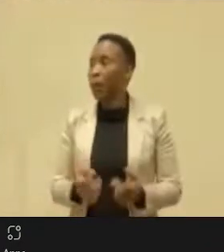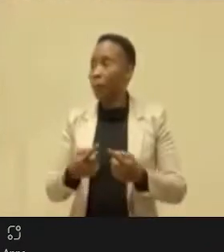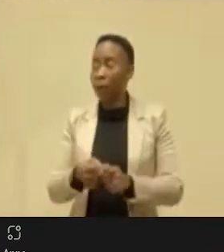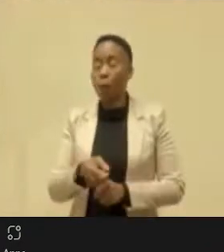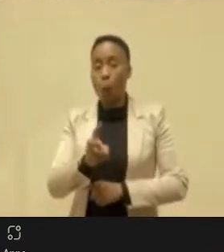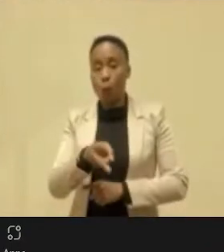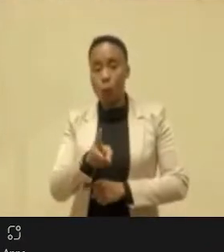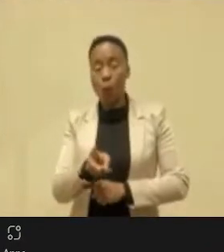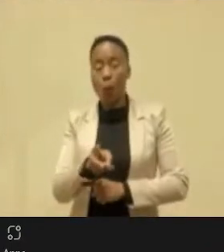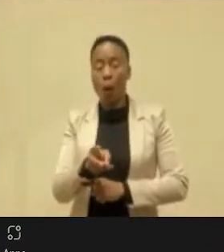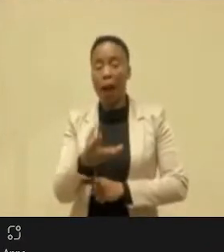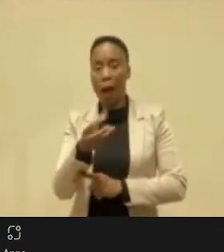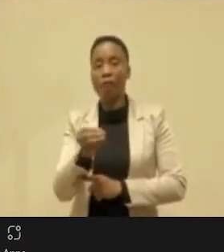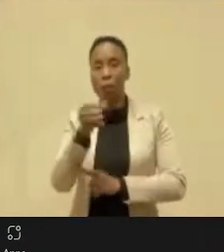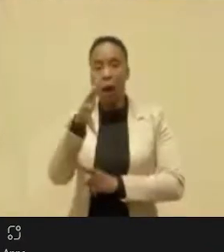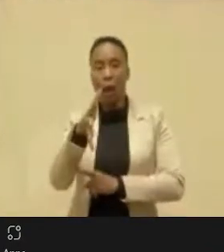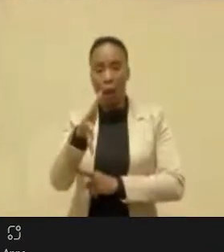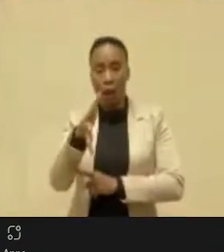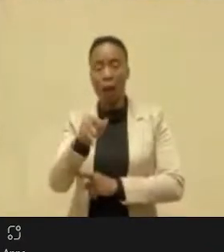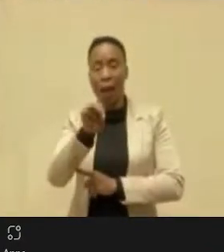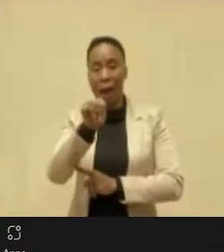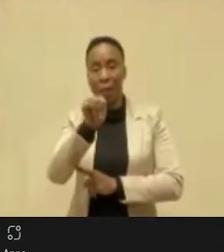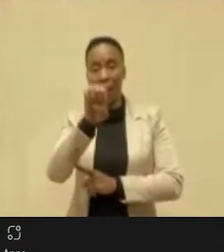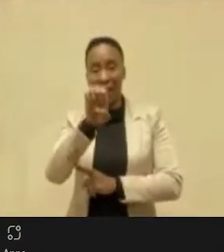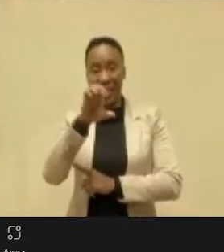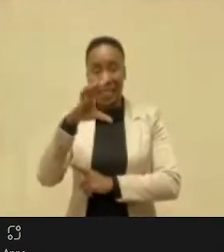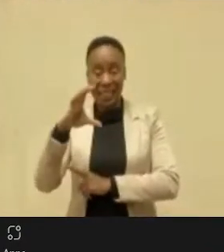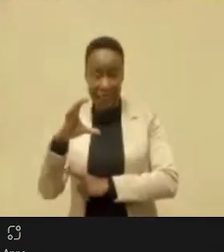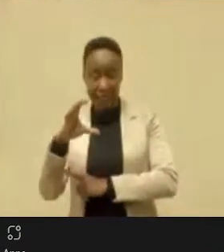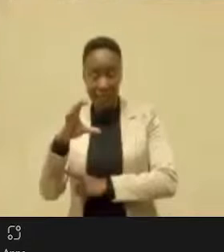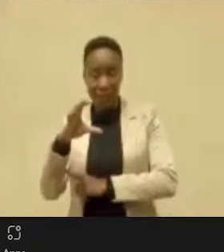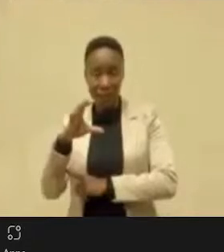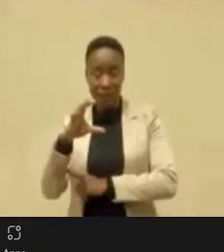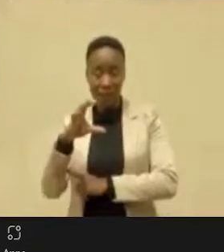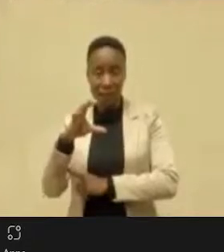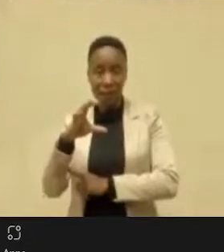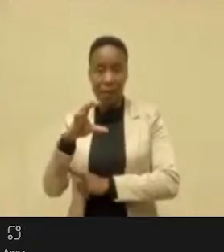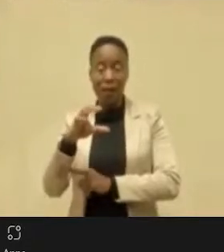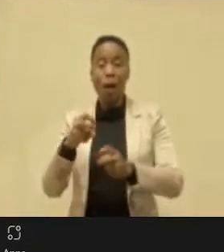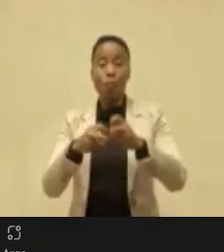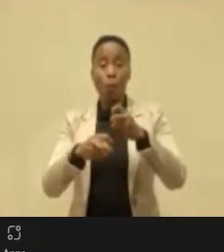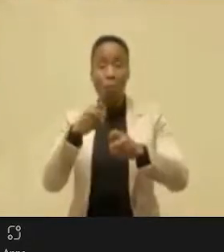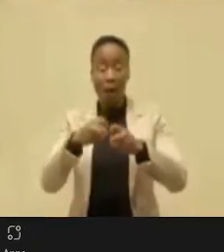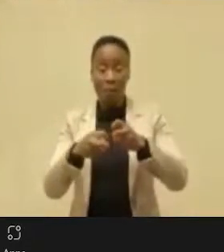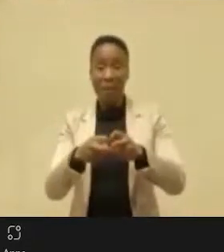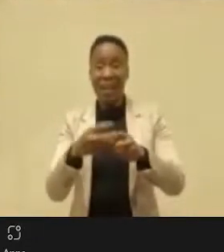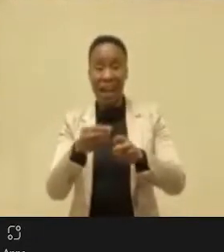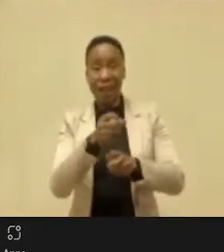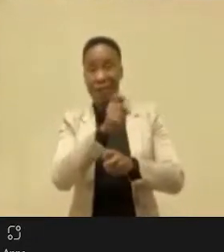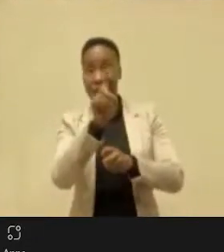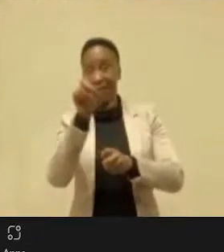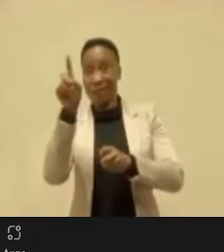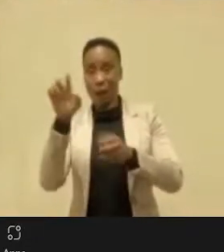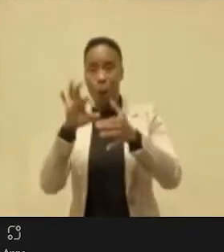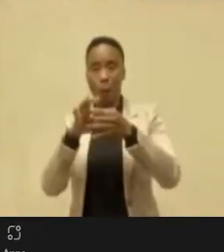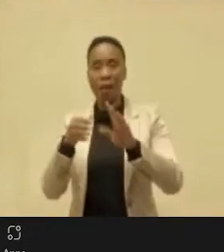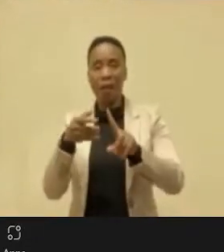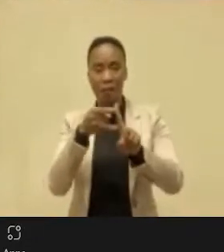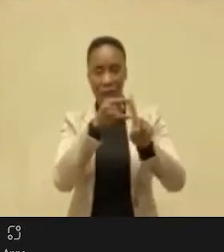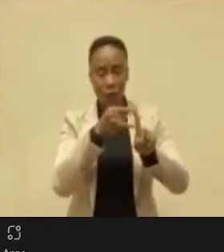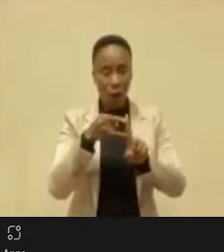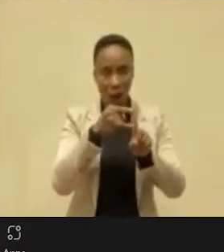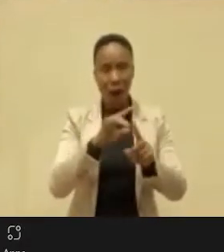also have embassies that is having uh problems with connectivity others that are having